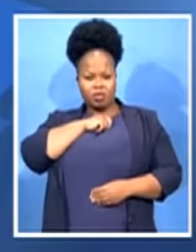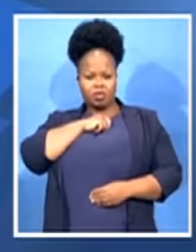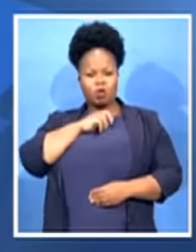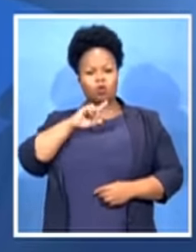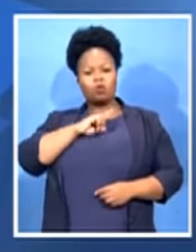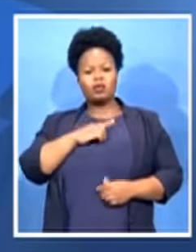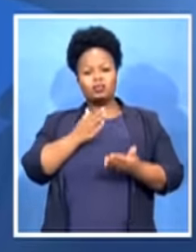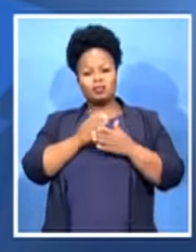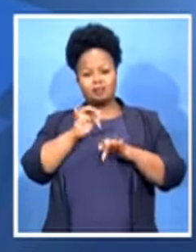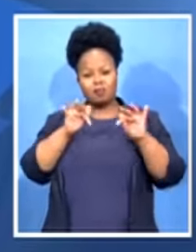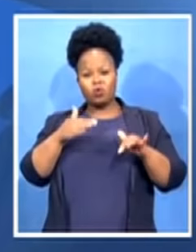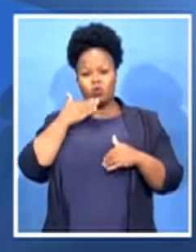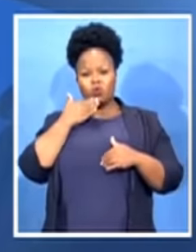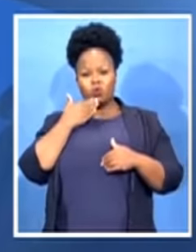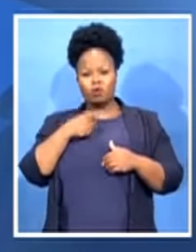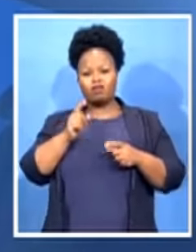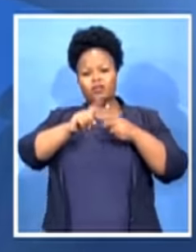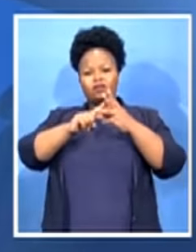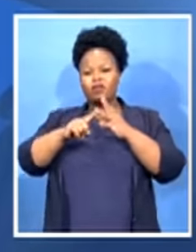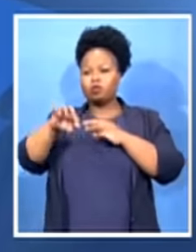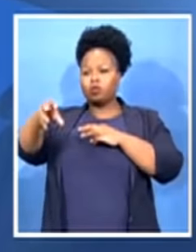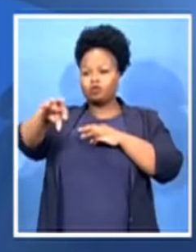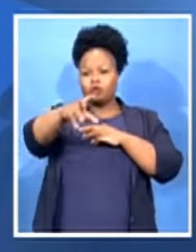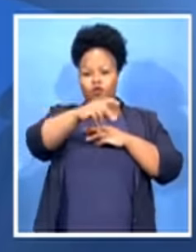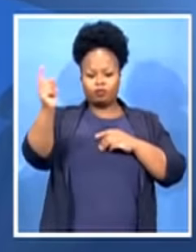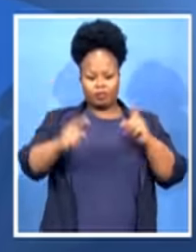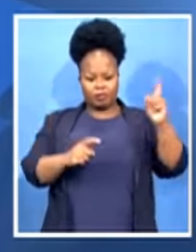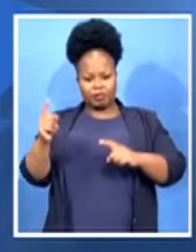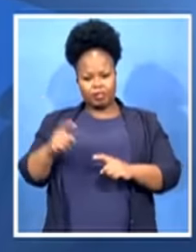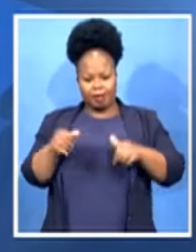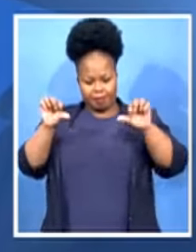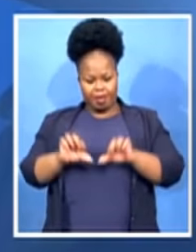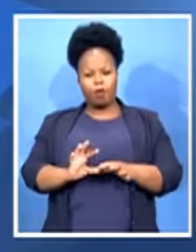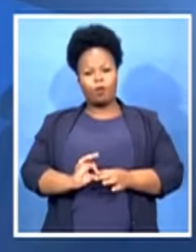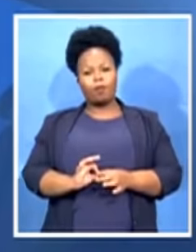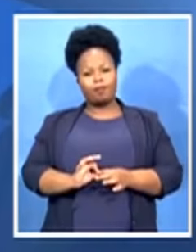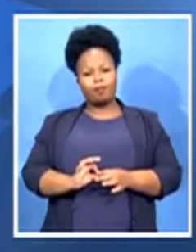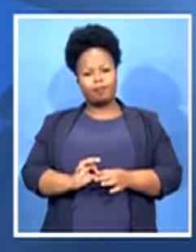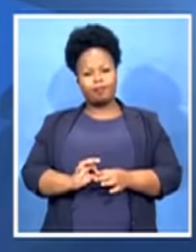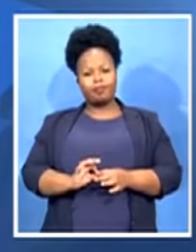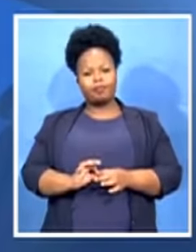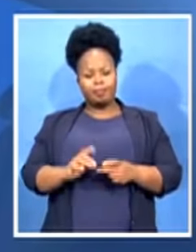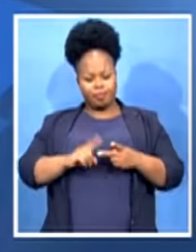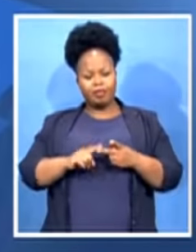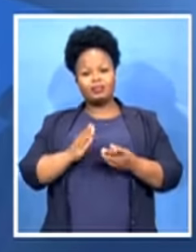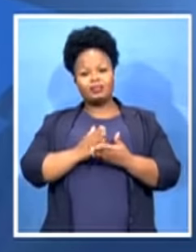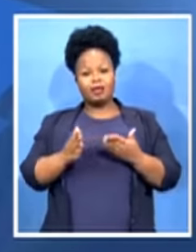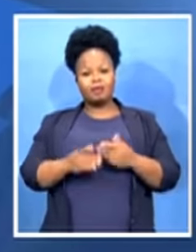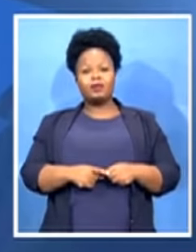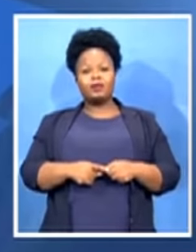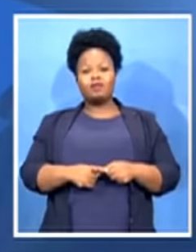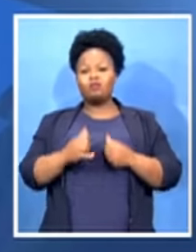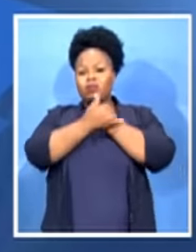different provinces who have come back home. We have people who are coming from different countries who have come to